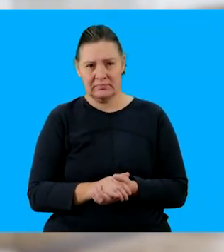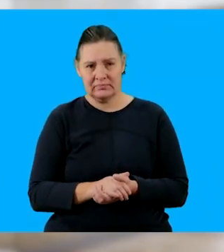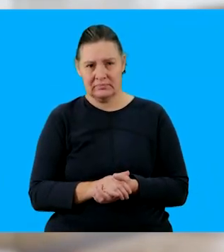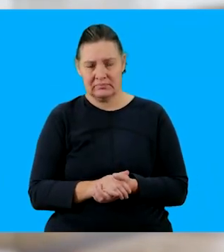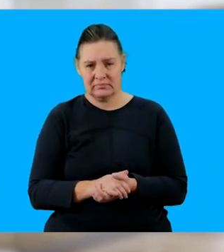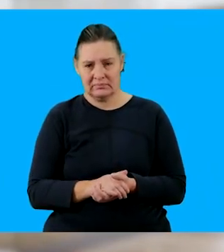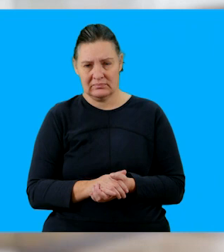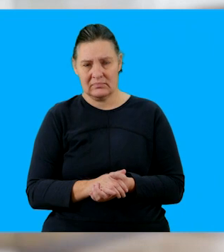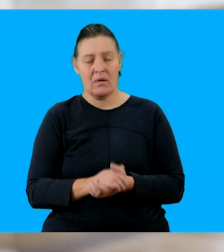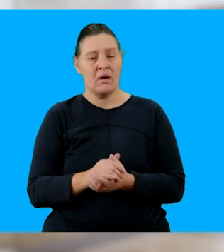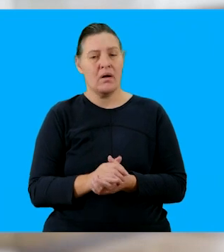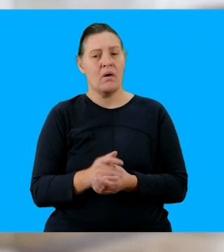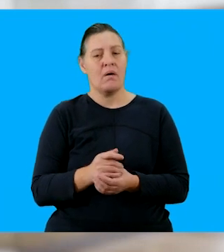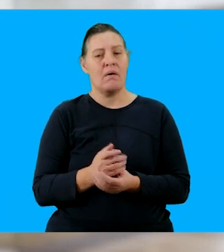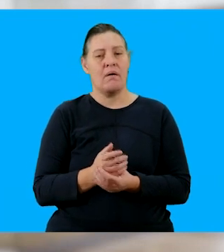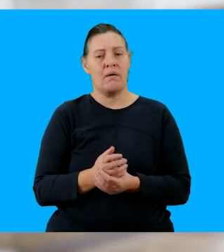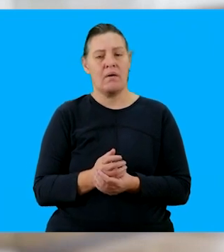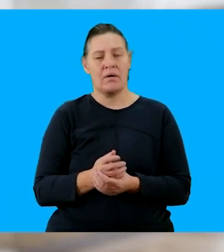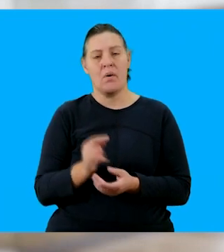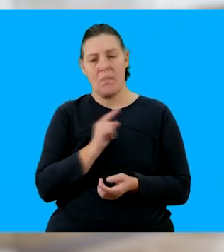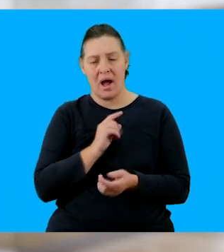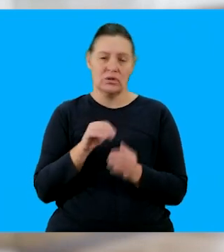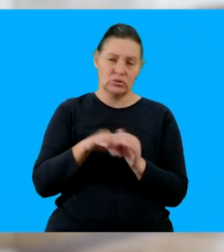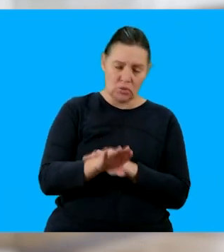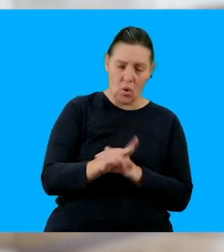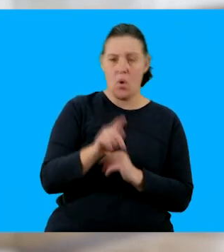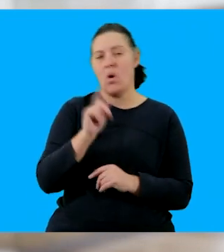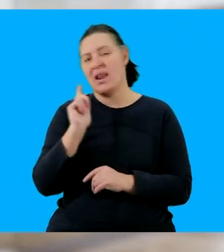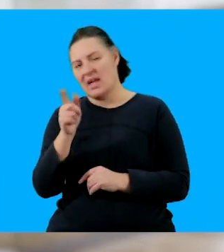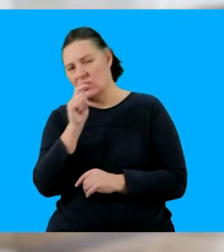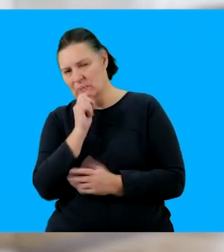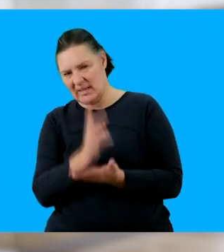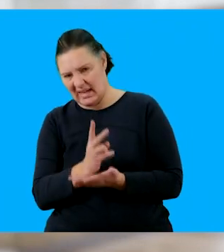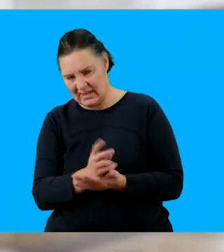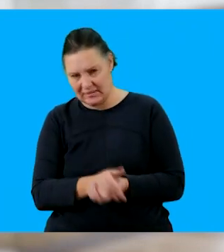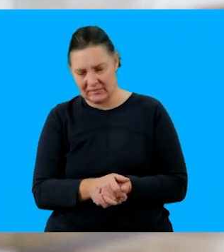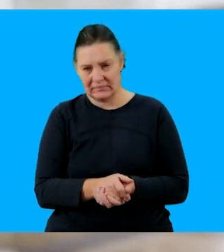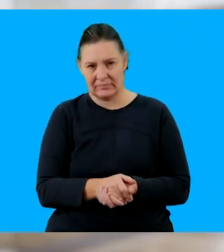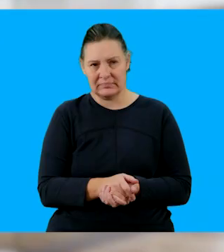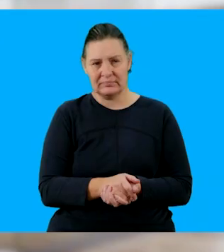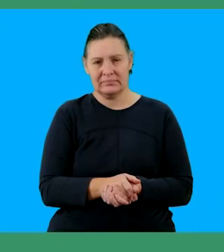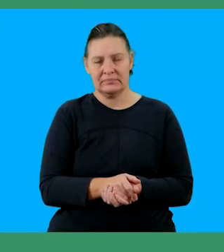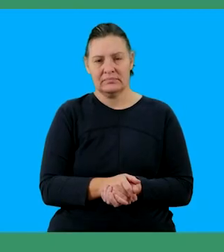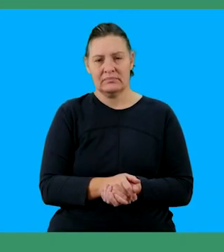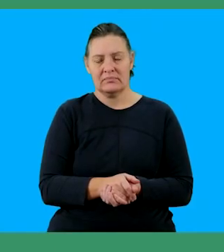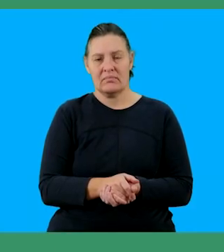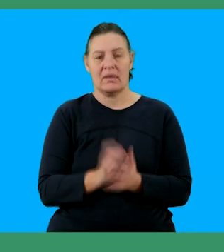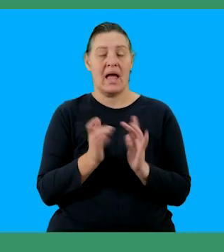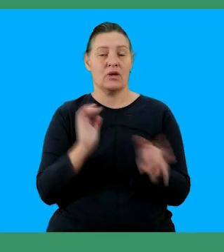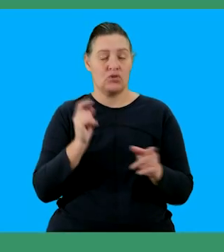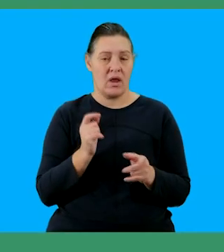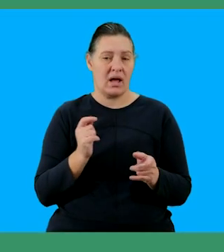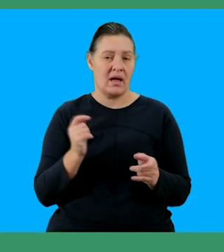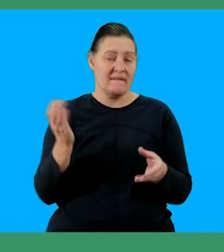in a written format because you can be able to store and use at a later stage. The